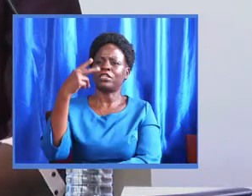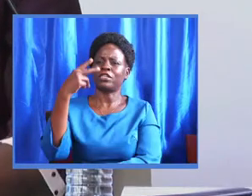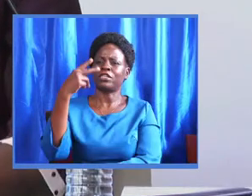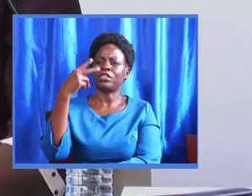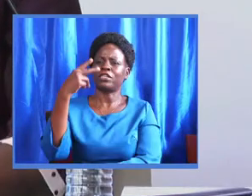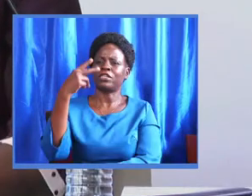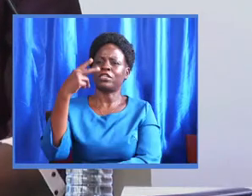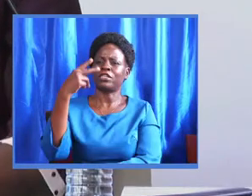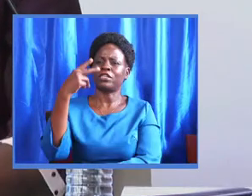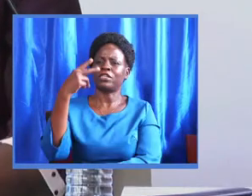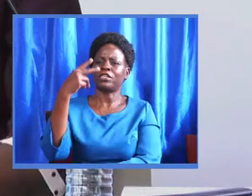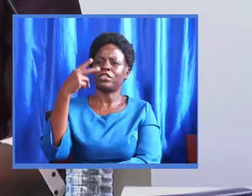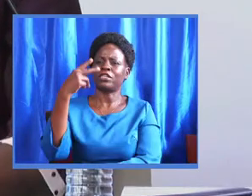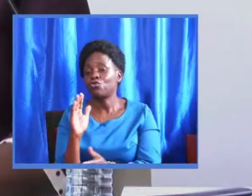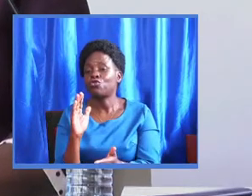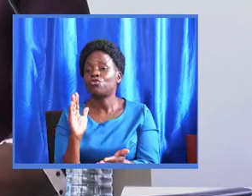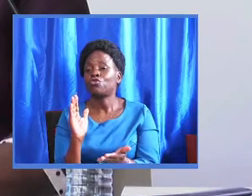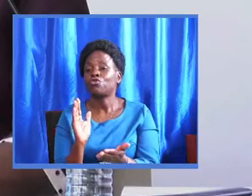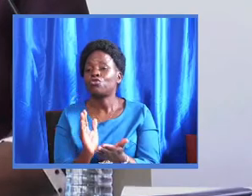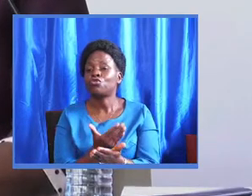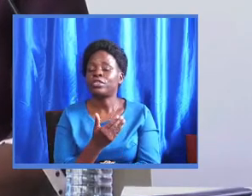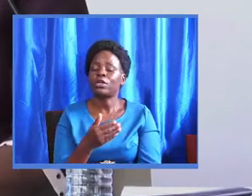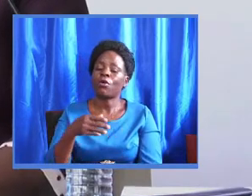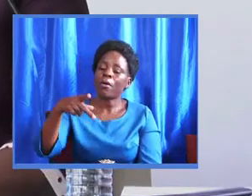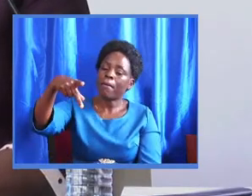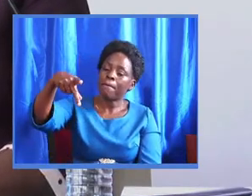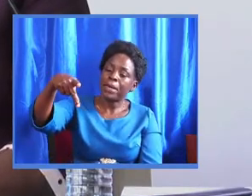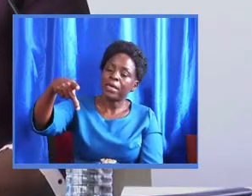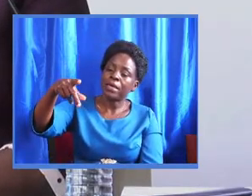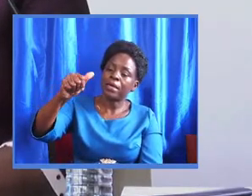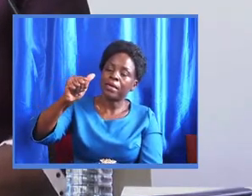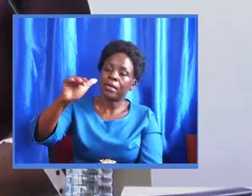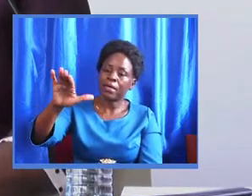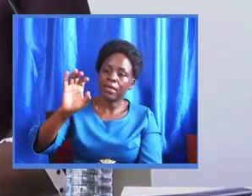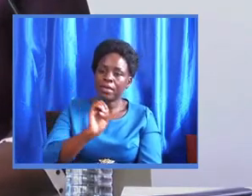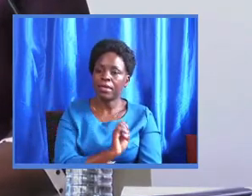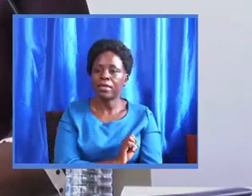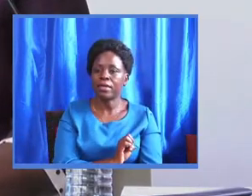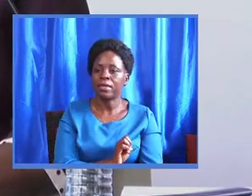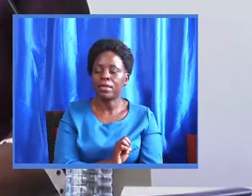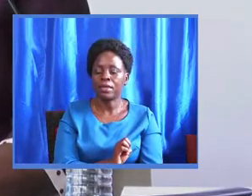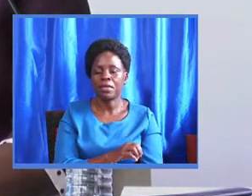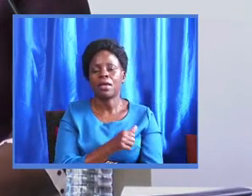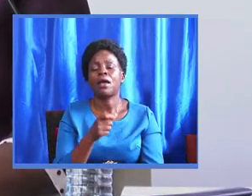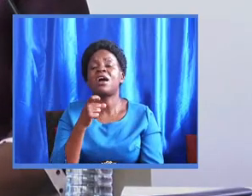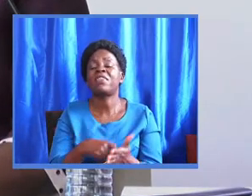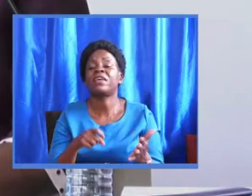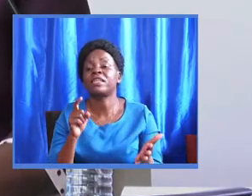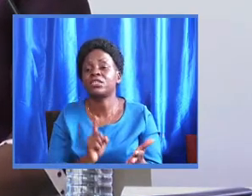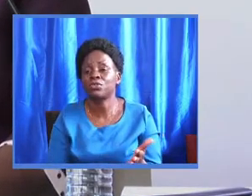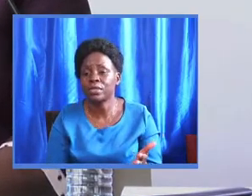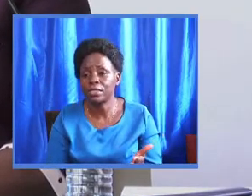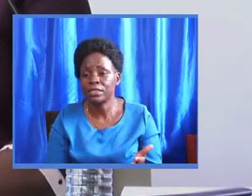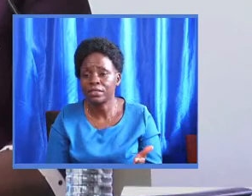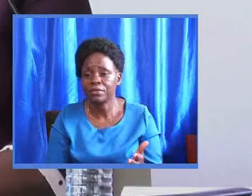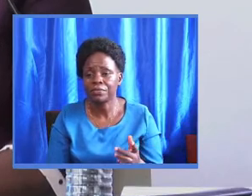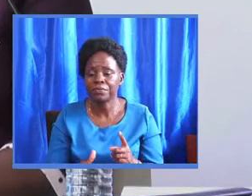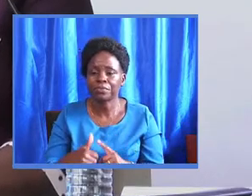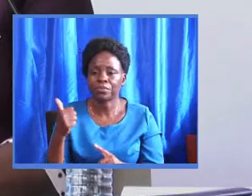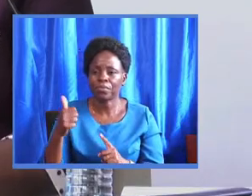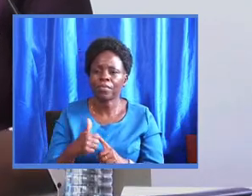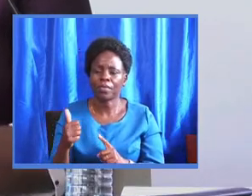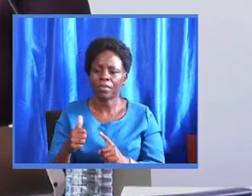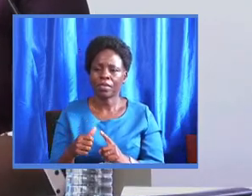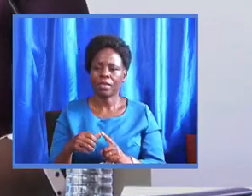zino zijibwako pay as you earn. Musolo kyo mulala oguli kubupangisa